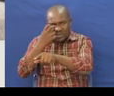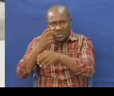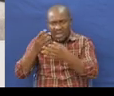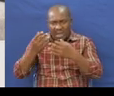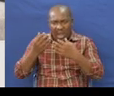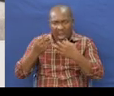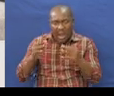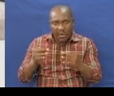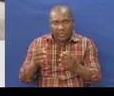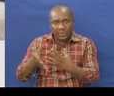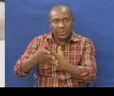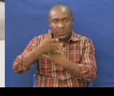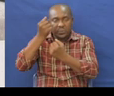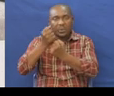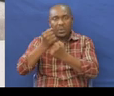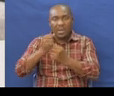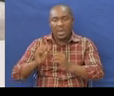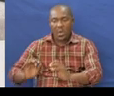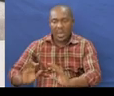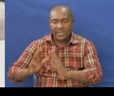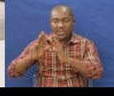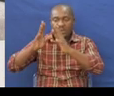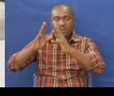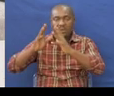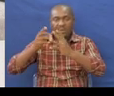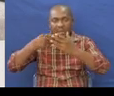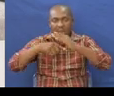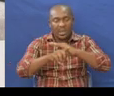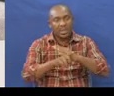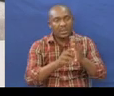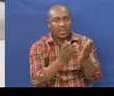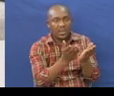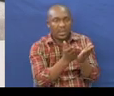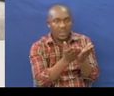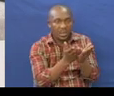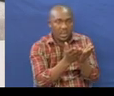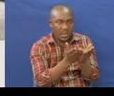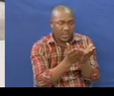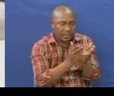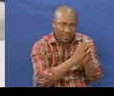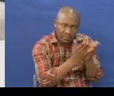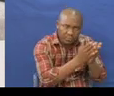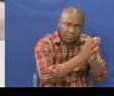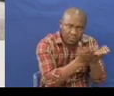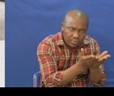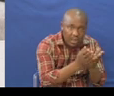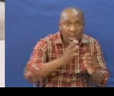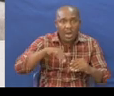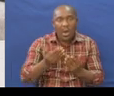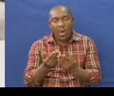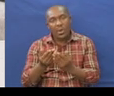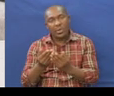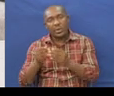or a troubling question that exists in scholarly literature, in theory or in practice, that points